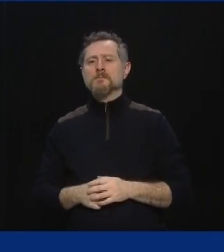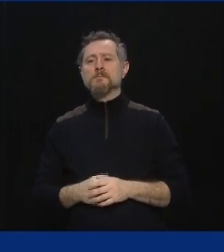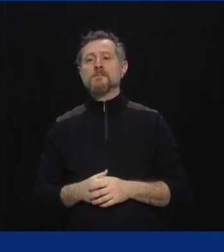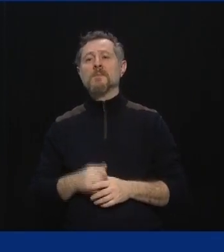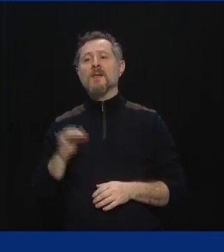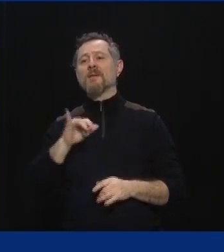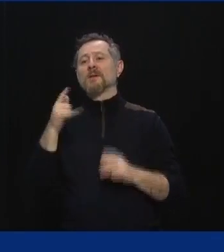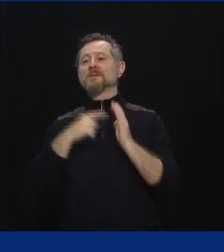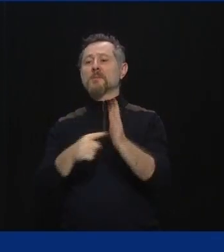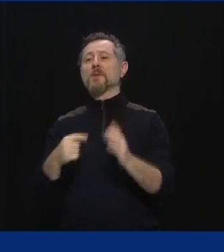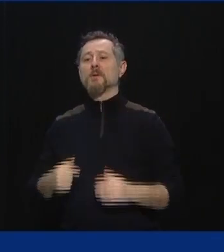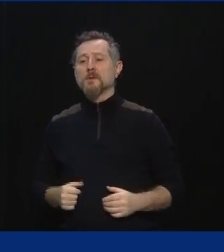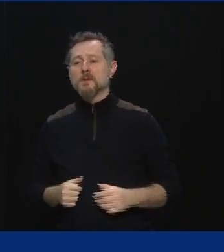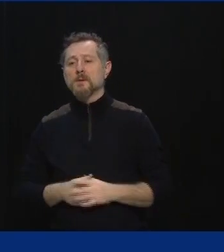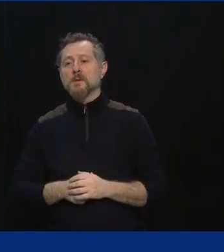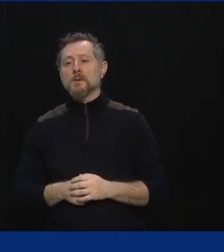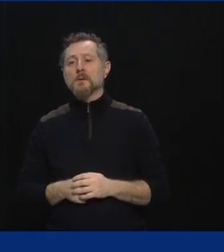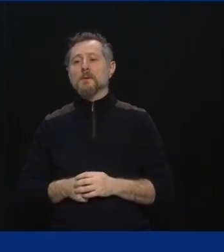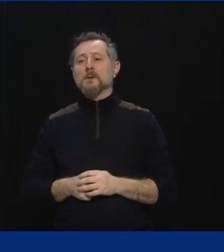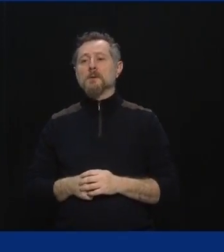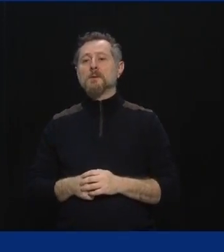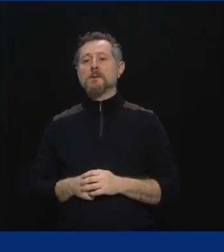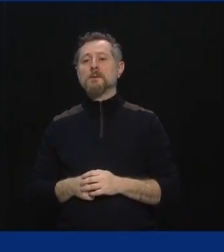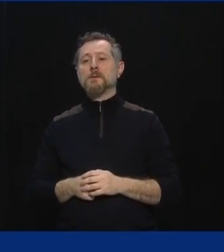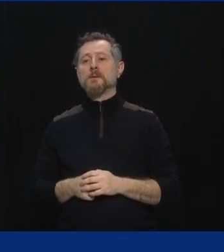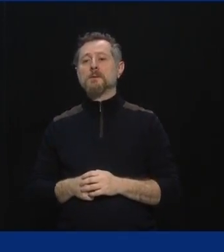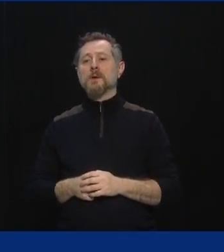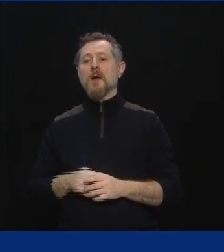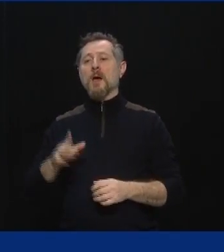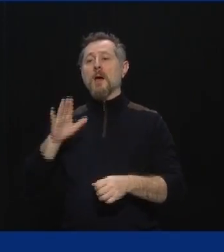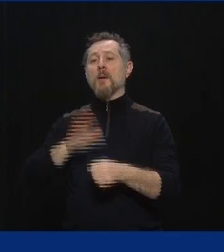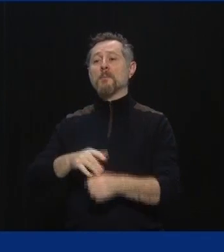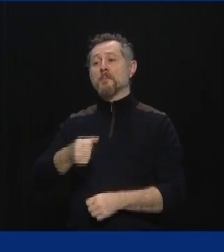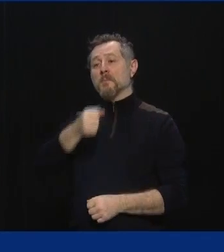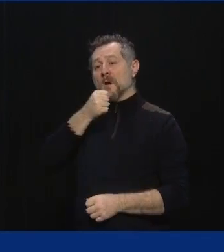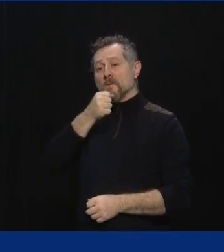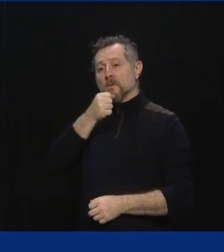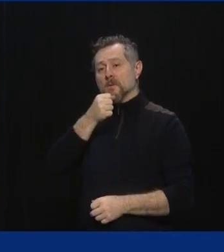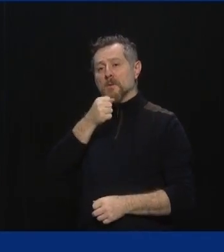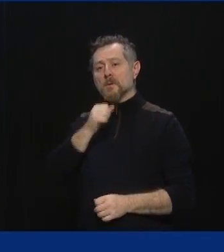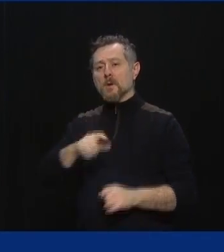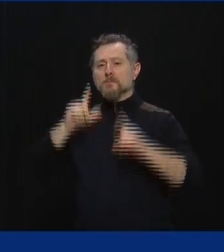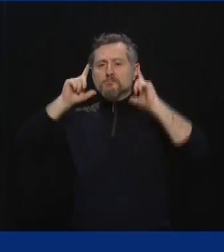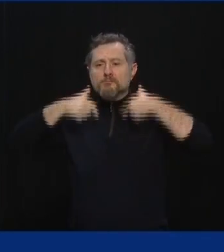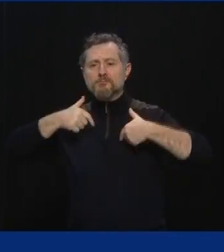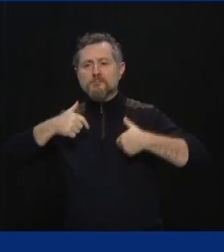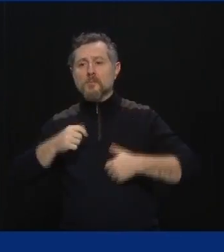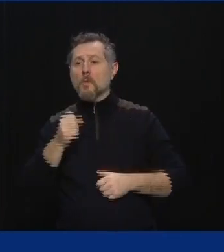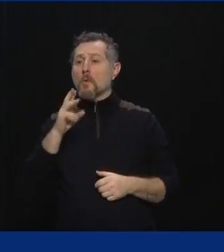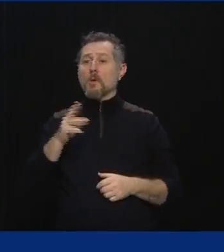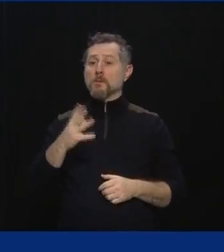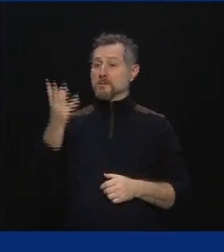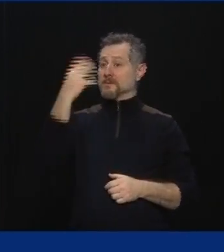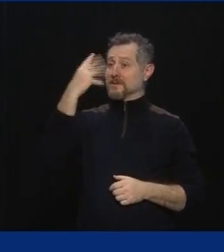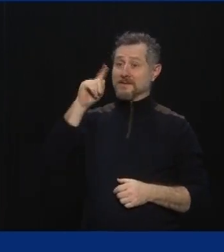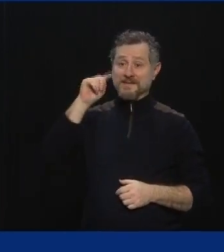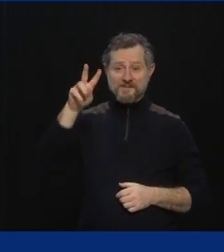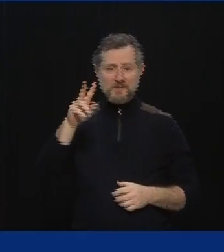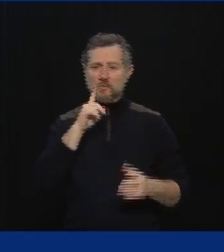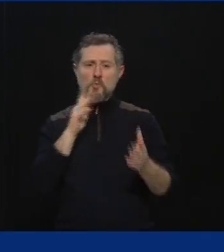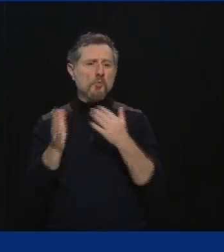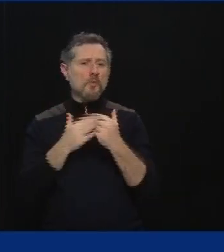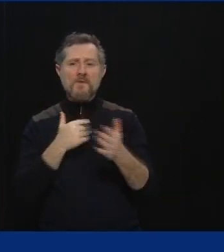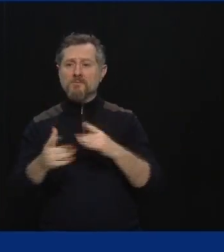are appearing at a microphone temporarily, you can take it off if you're an actor or you're in production and you're in a person who speaks. So the morning